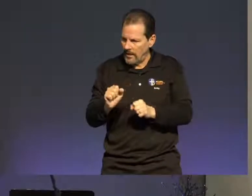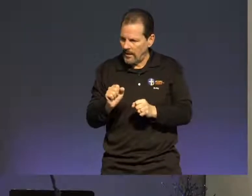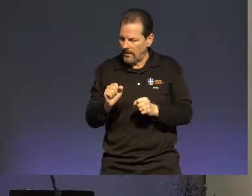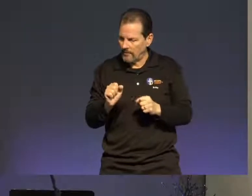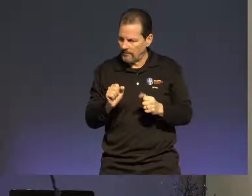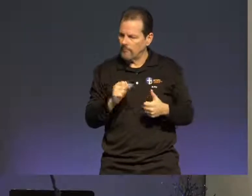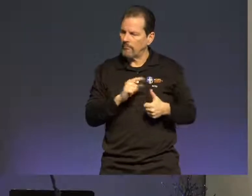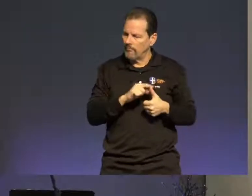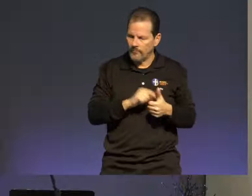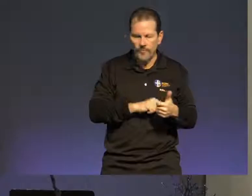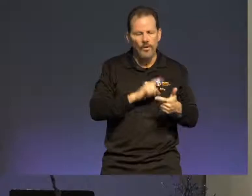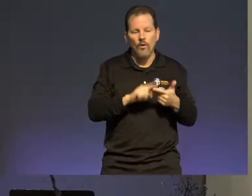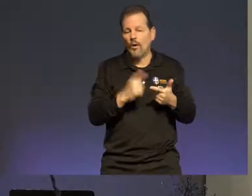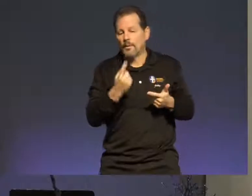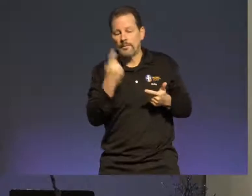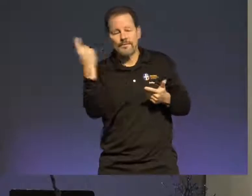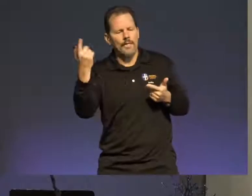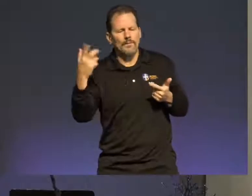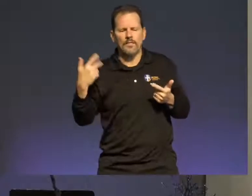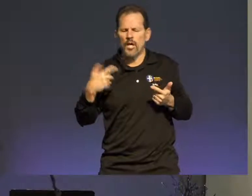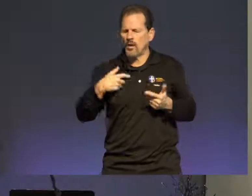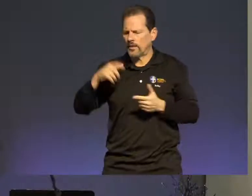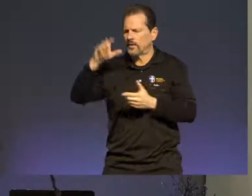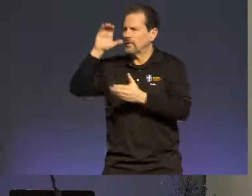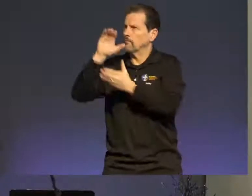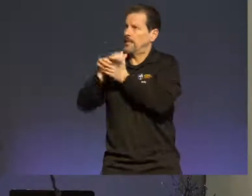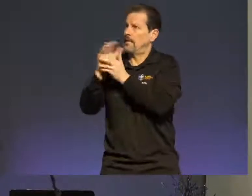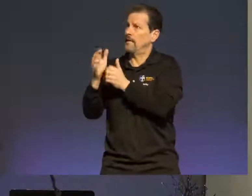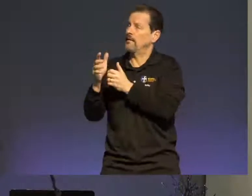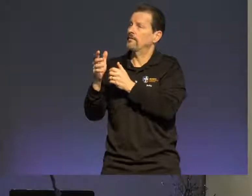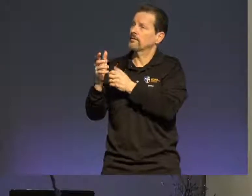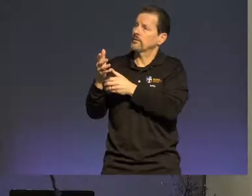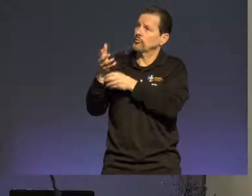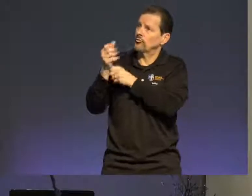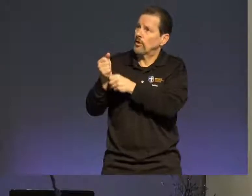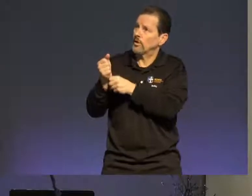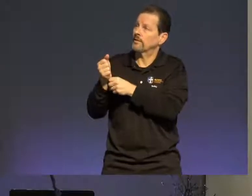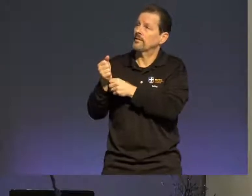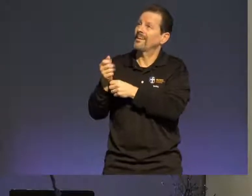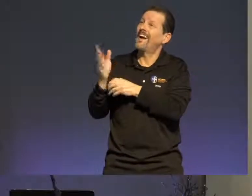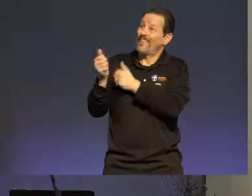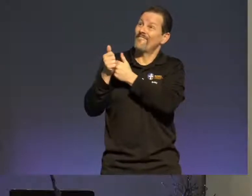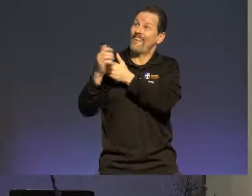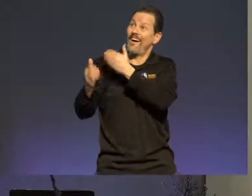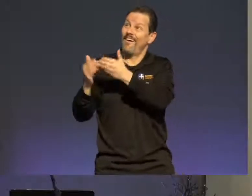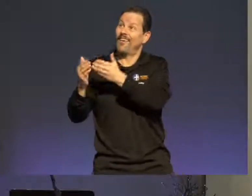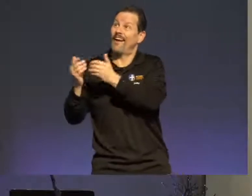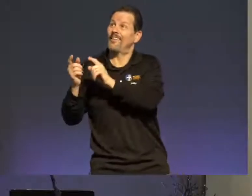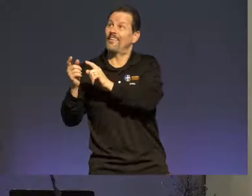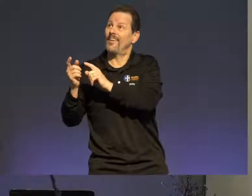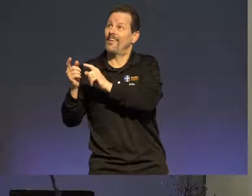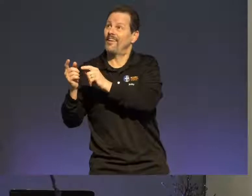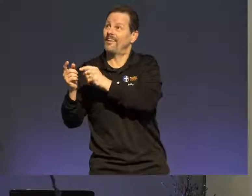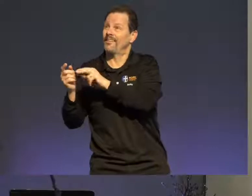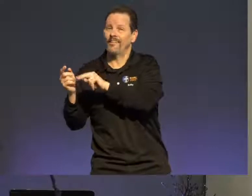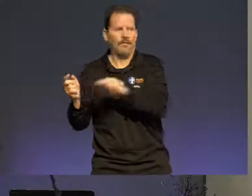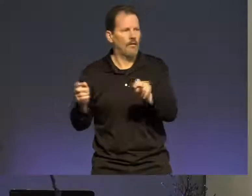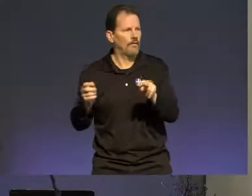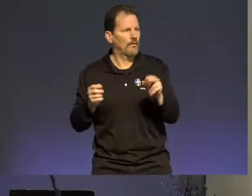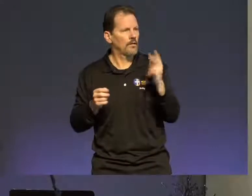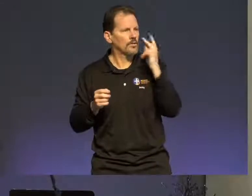to follow you, but they saw something, they said something, and then the result of it was that they walked away. Lord, I pray that they might return to